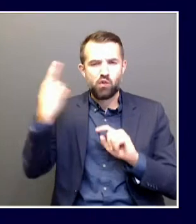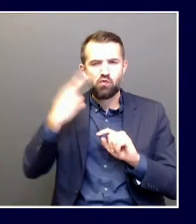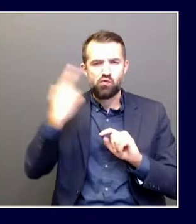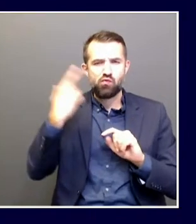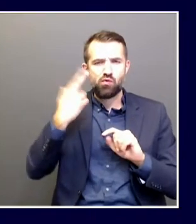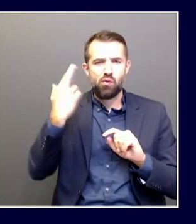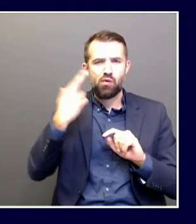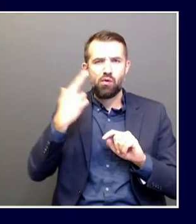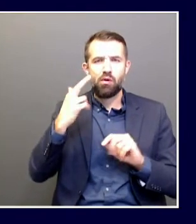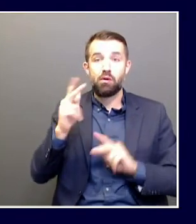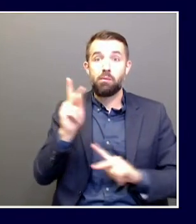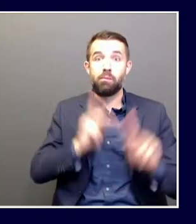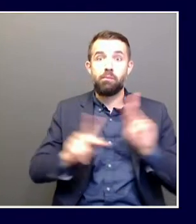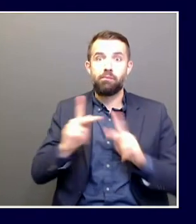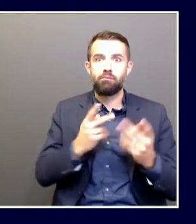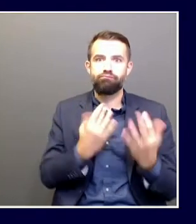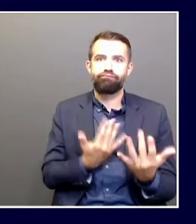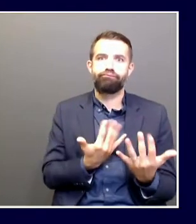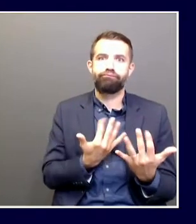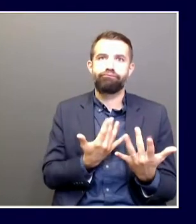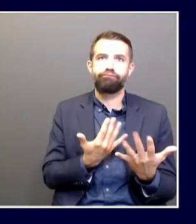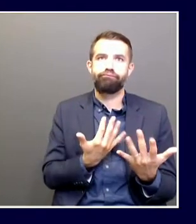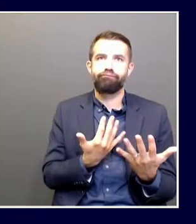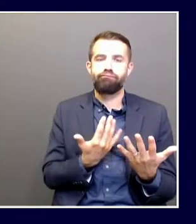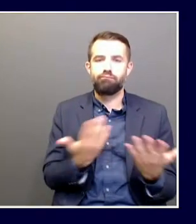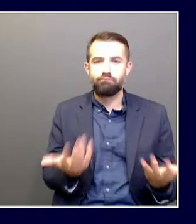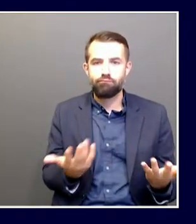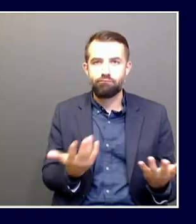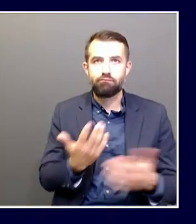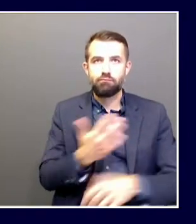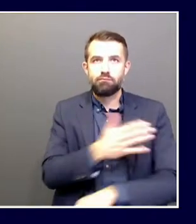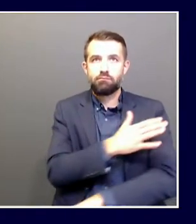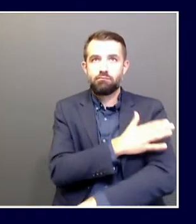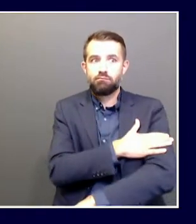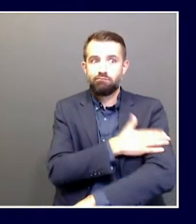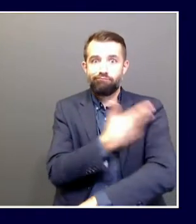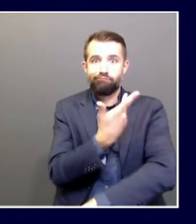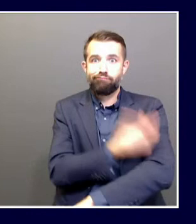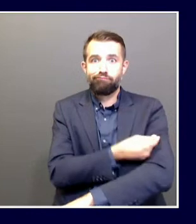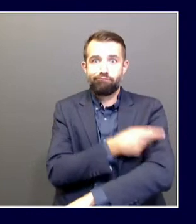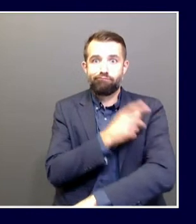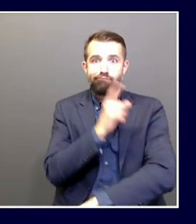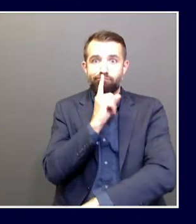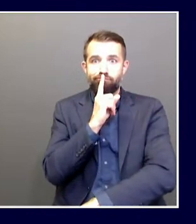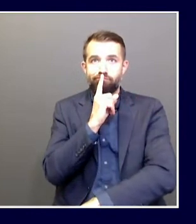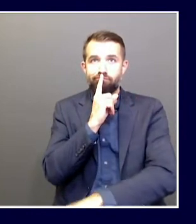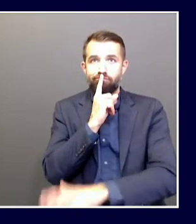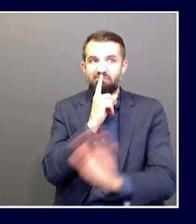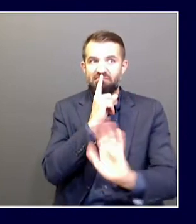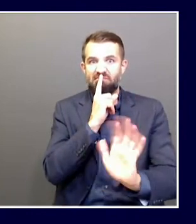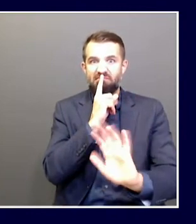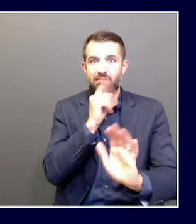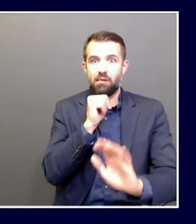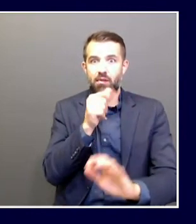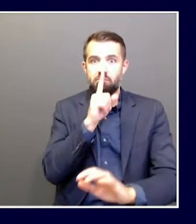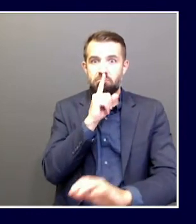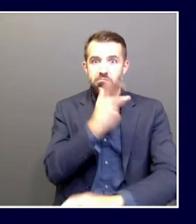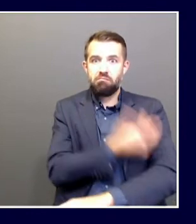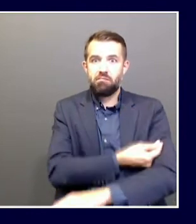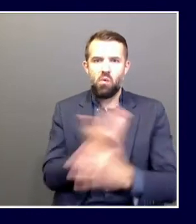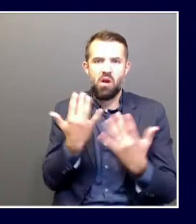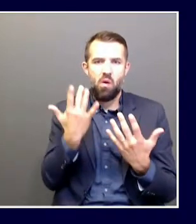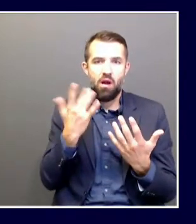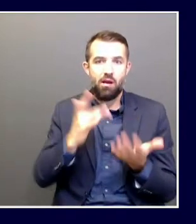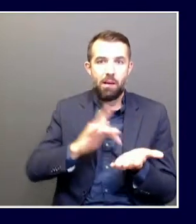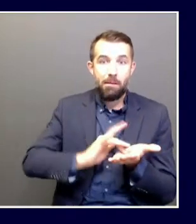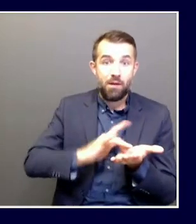vaccine, whether it's philosophical or religious, or perhaps they have a medical exemption or an allergy to something in one of the